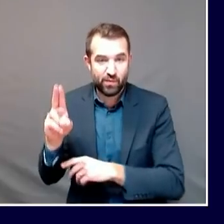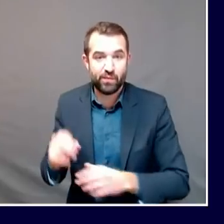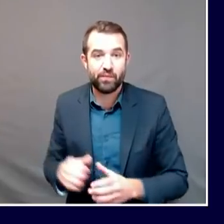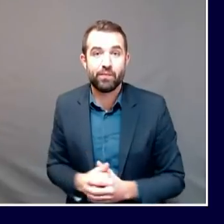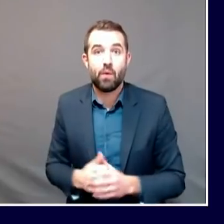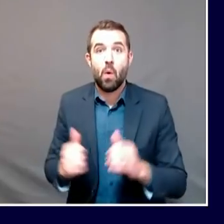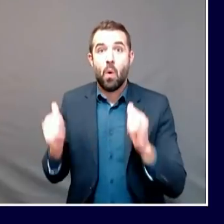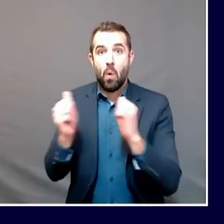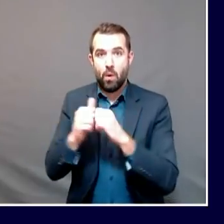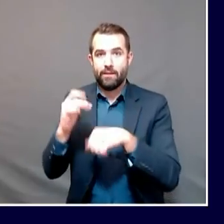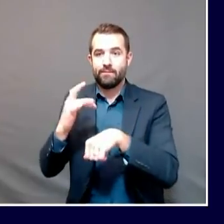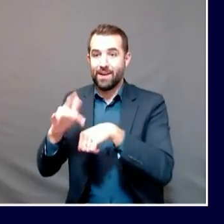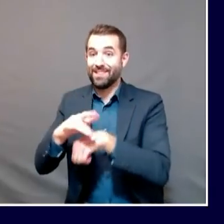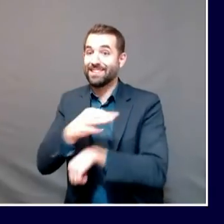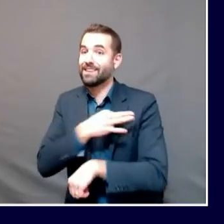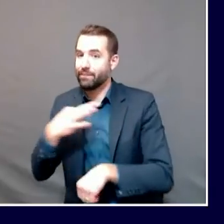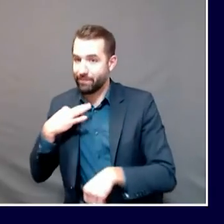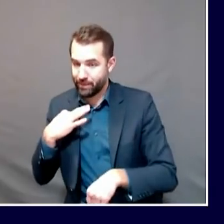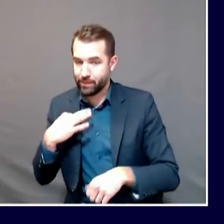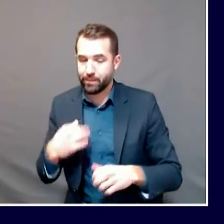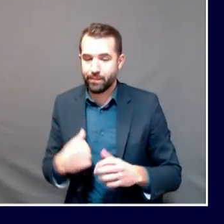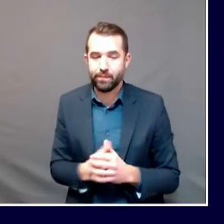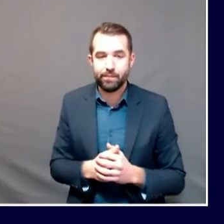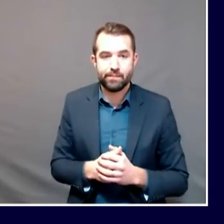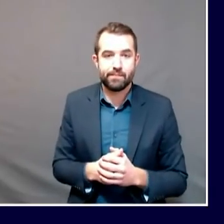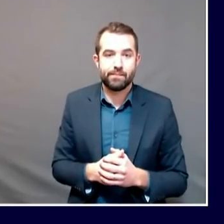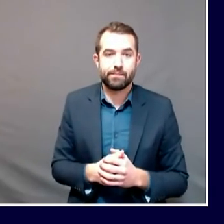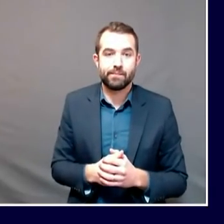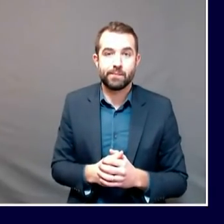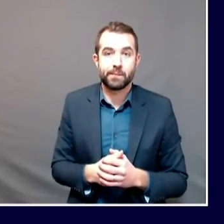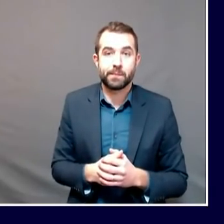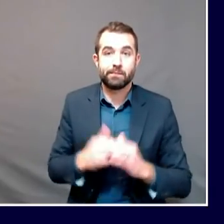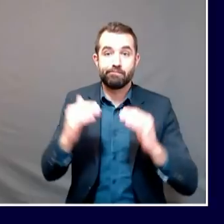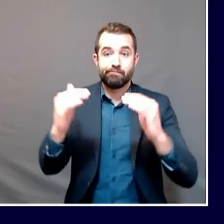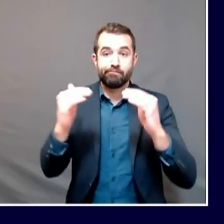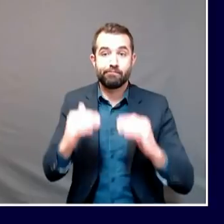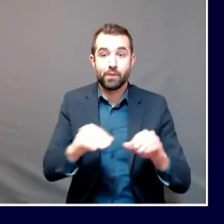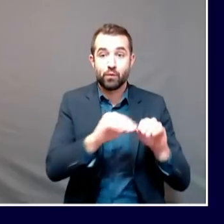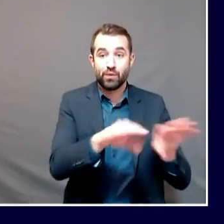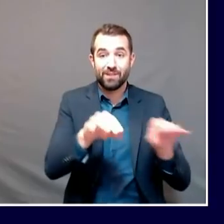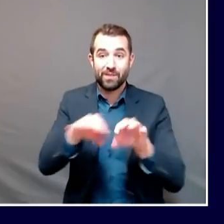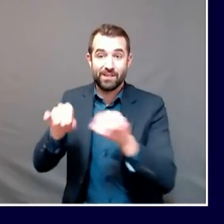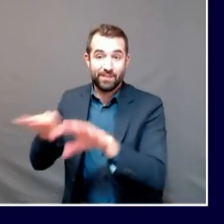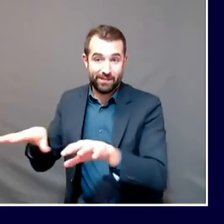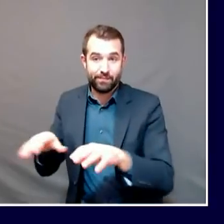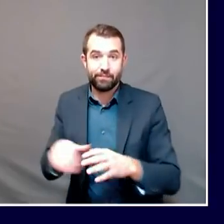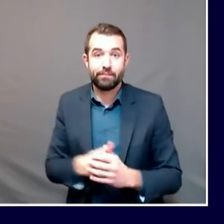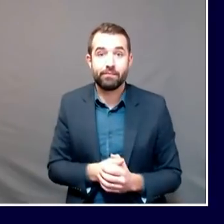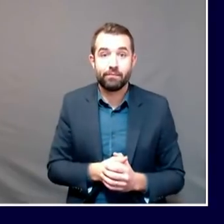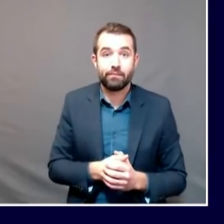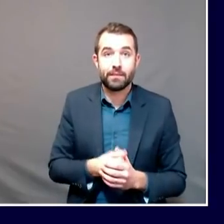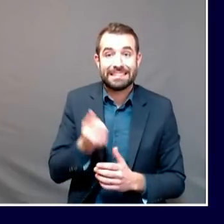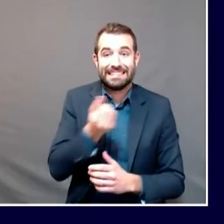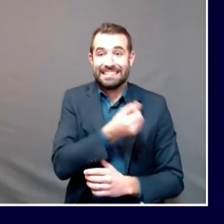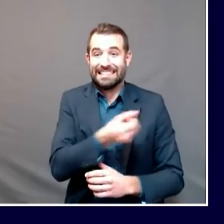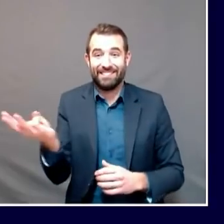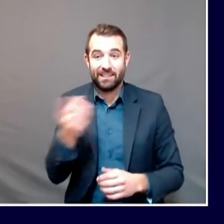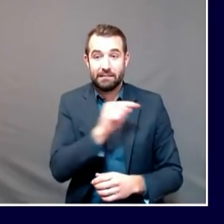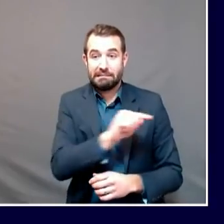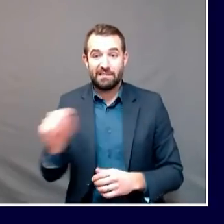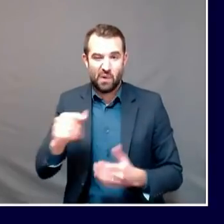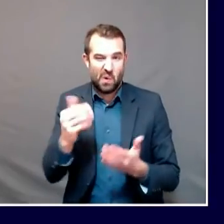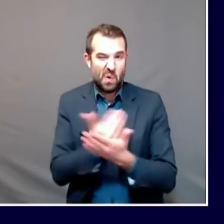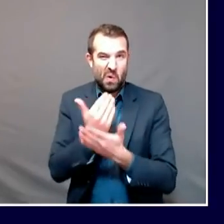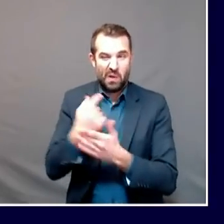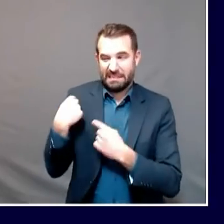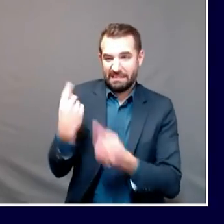In terms of where we stand with respect to outbreaks, we have opened a number of new outbreak investigations across the